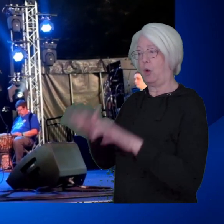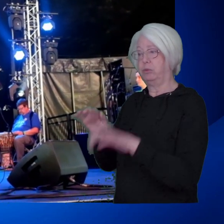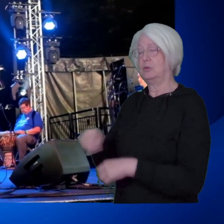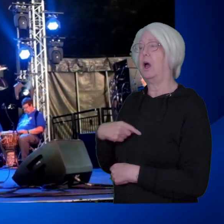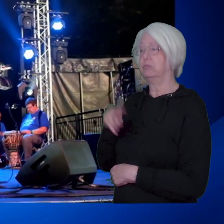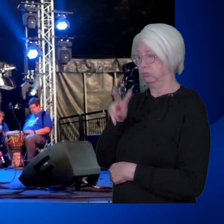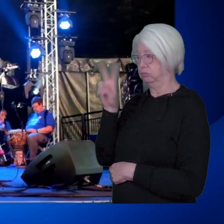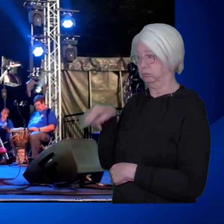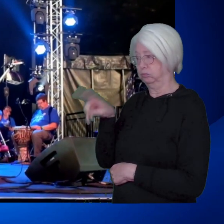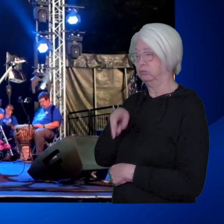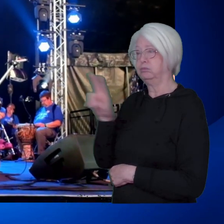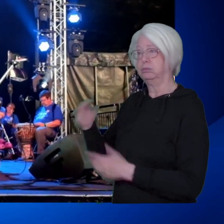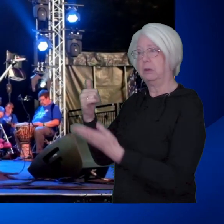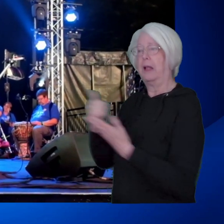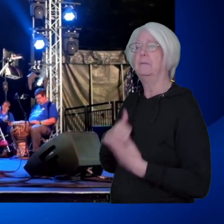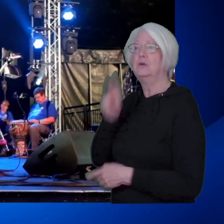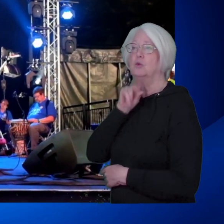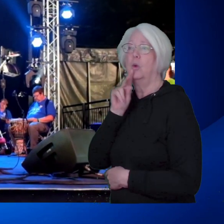talk.